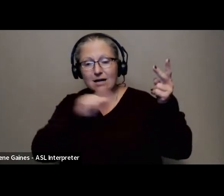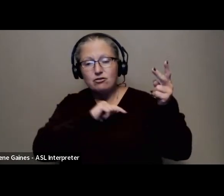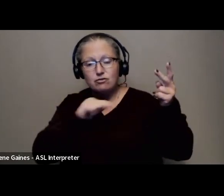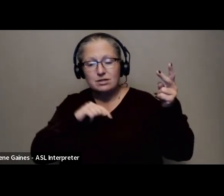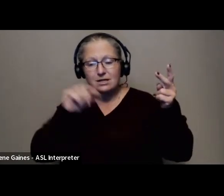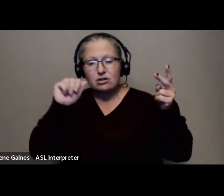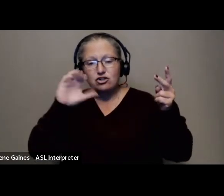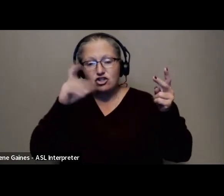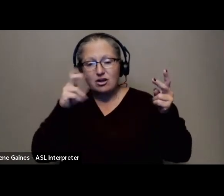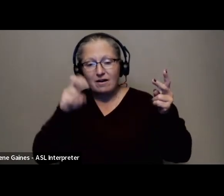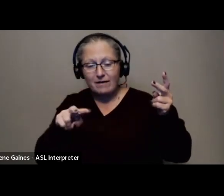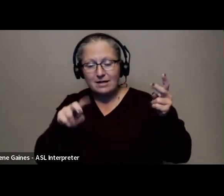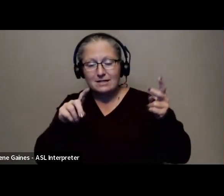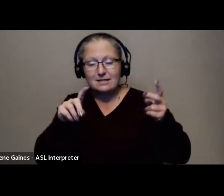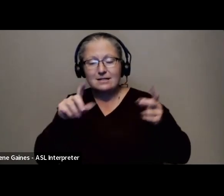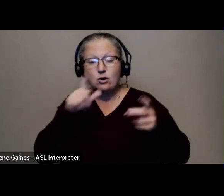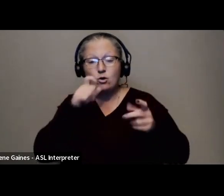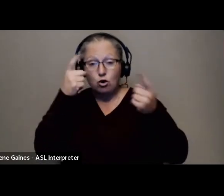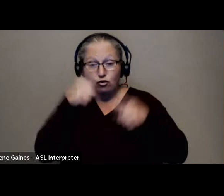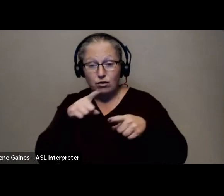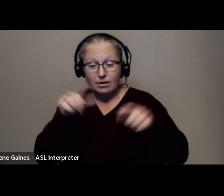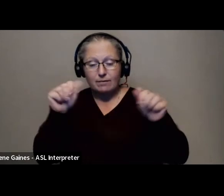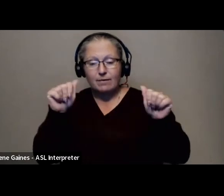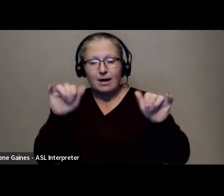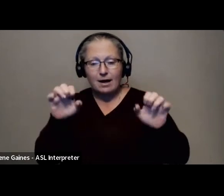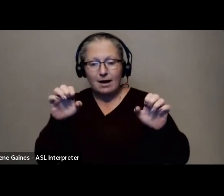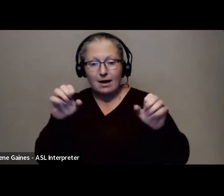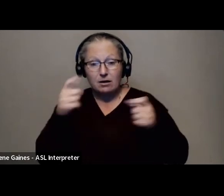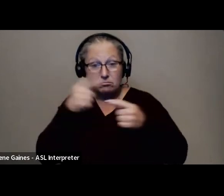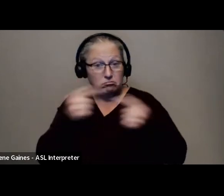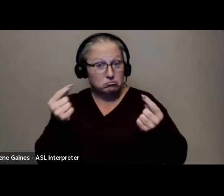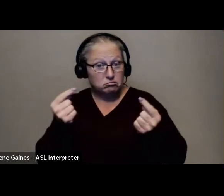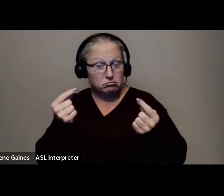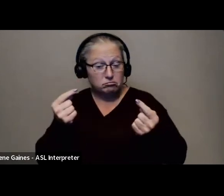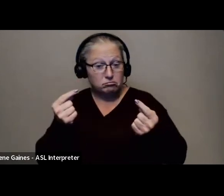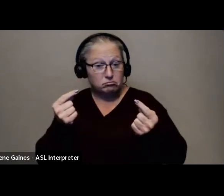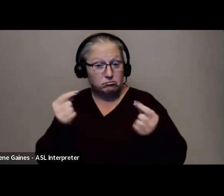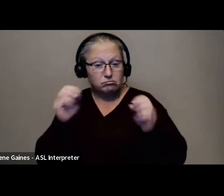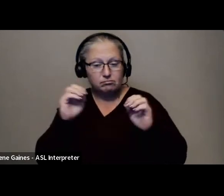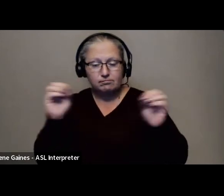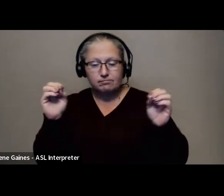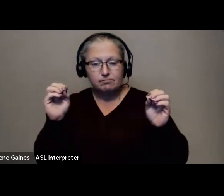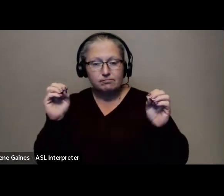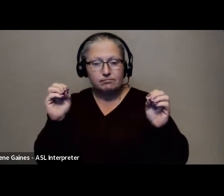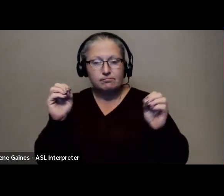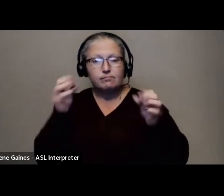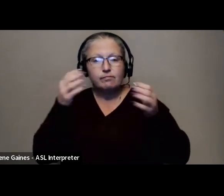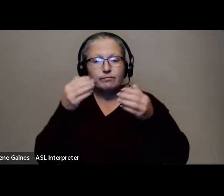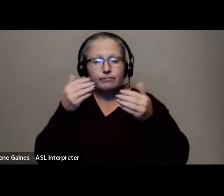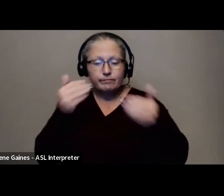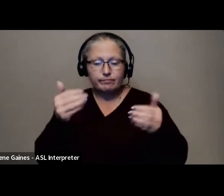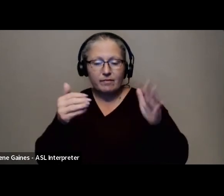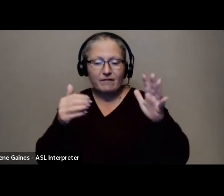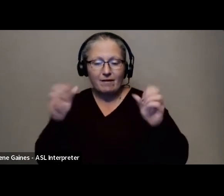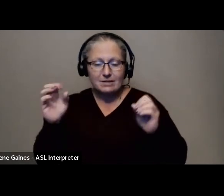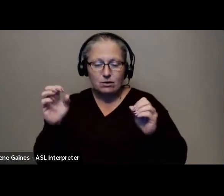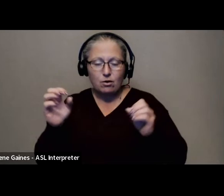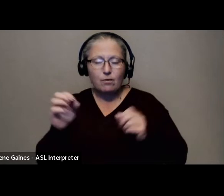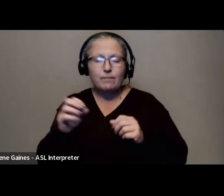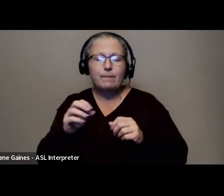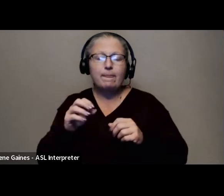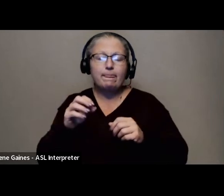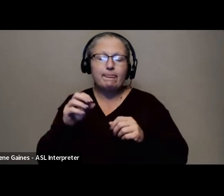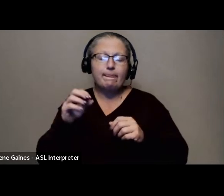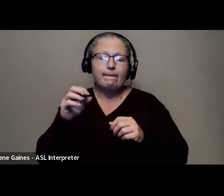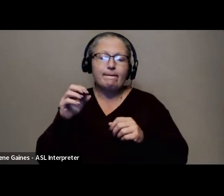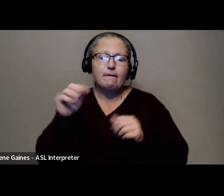by trustee Chavez. All those in favor, please say aye. Aye. Aye. All those opposed? Hearing none, motion carried 5-0.